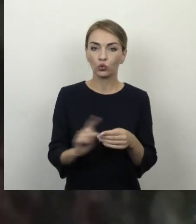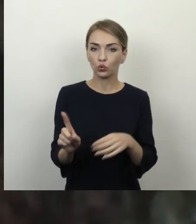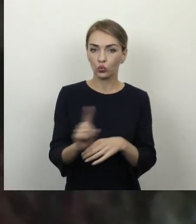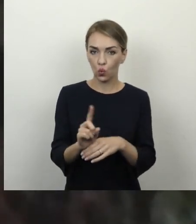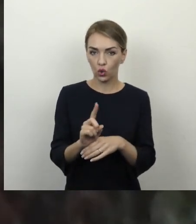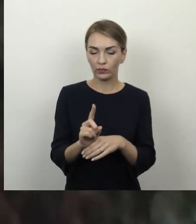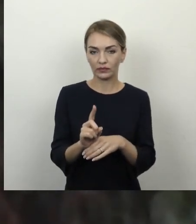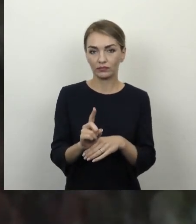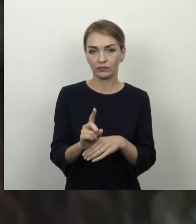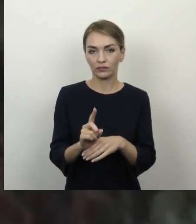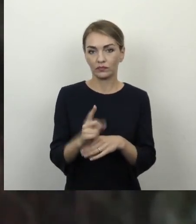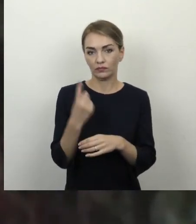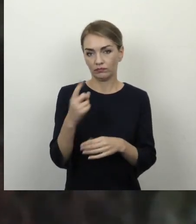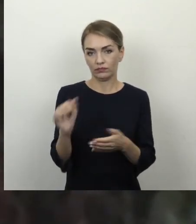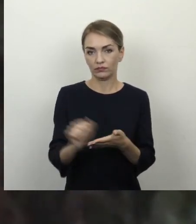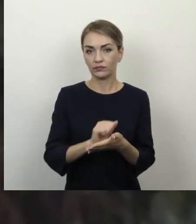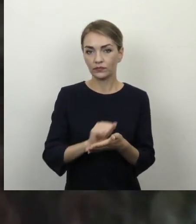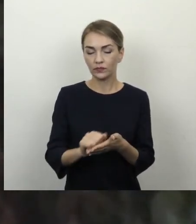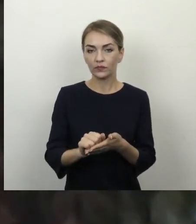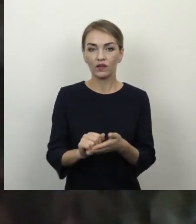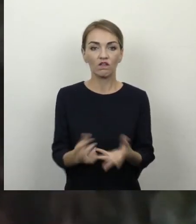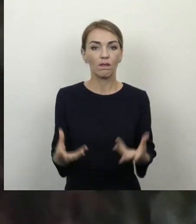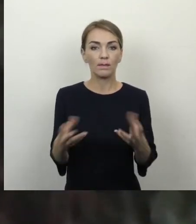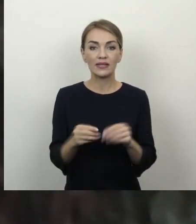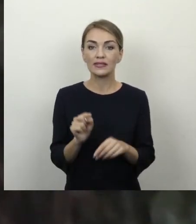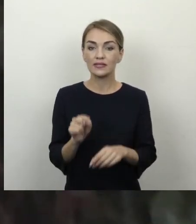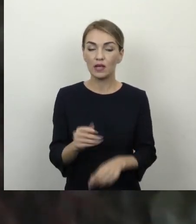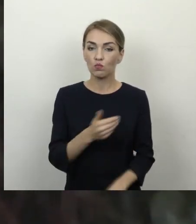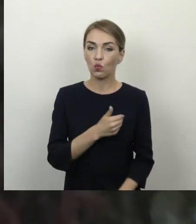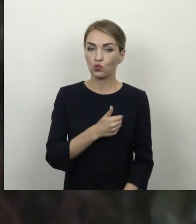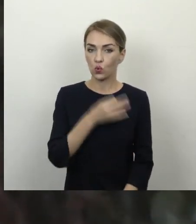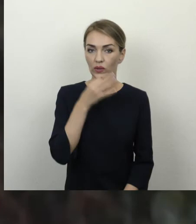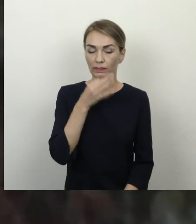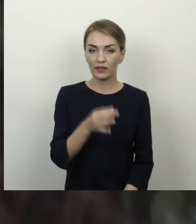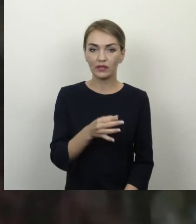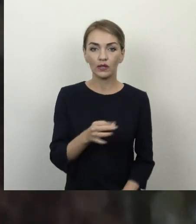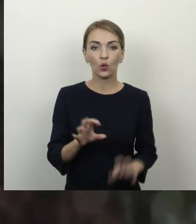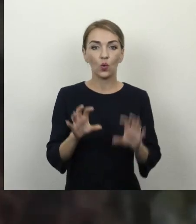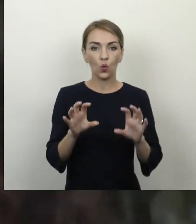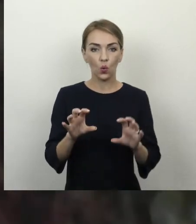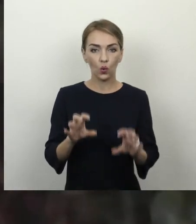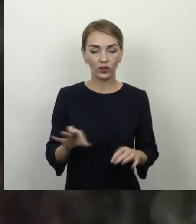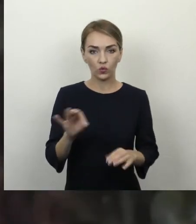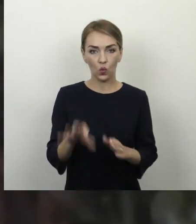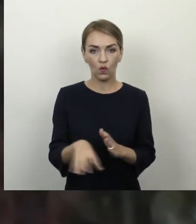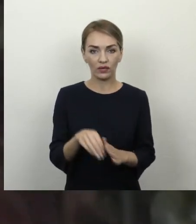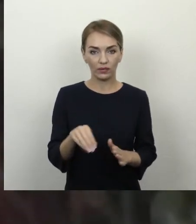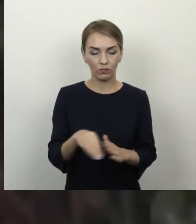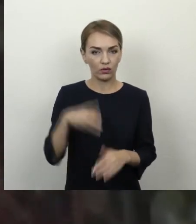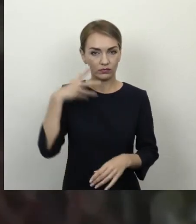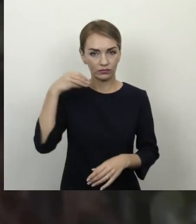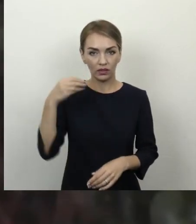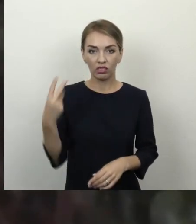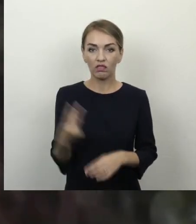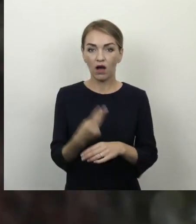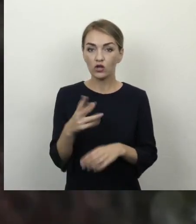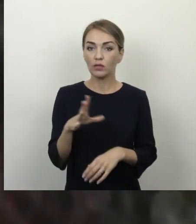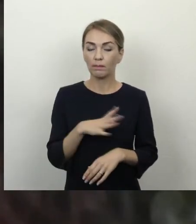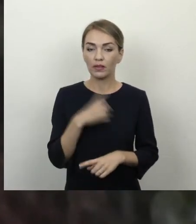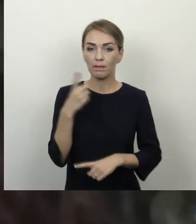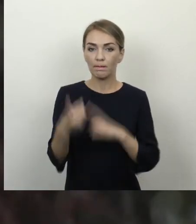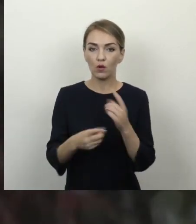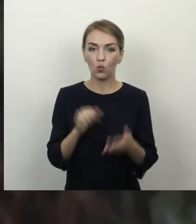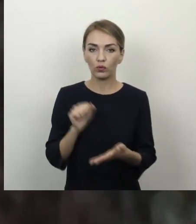to collect all the norms and codify them in one act. At the same time, I would like to say that the electoral